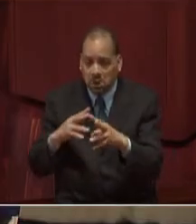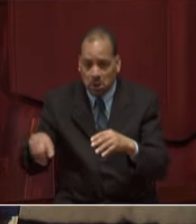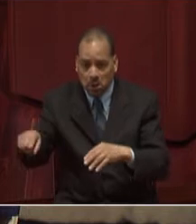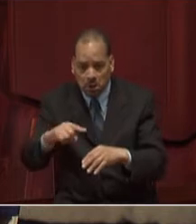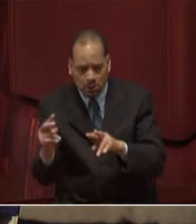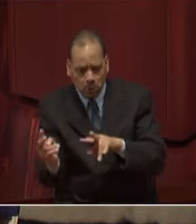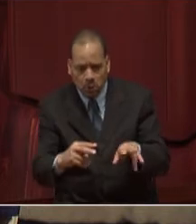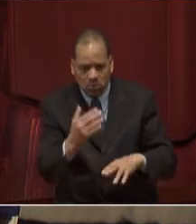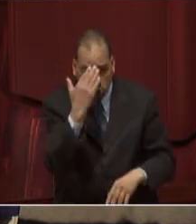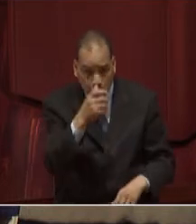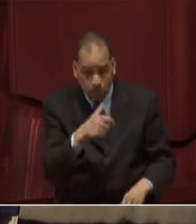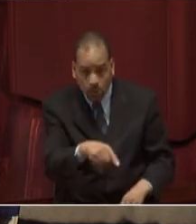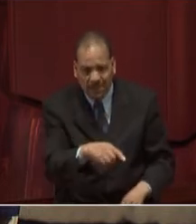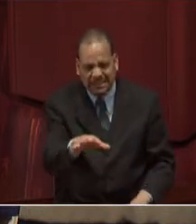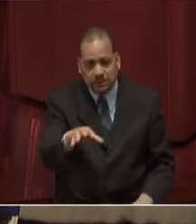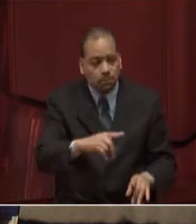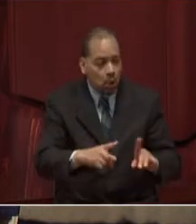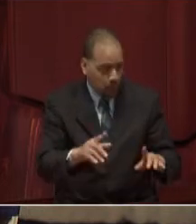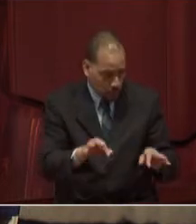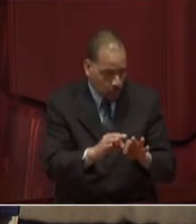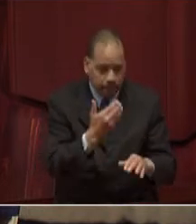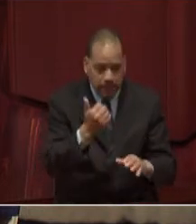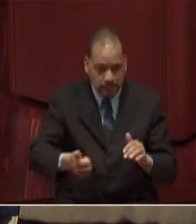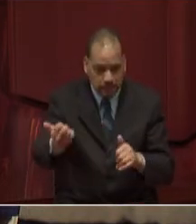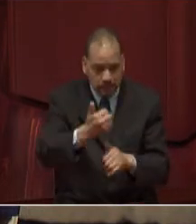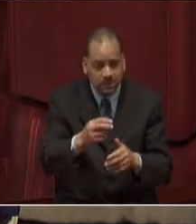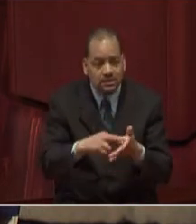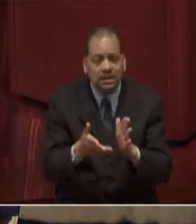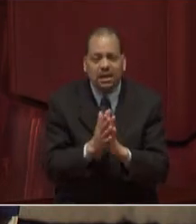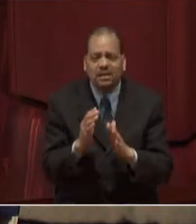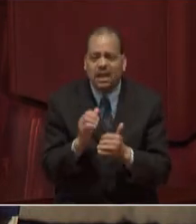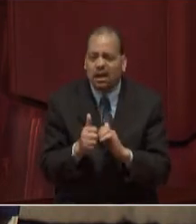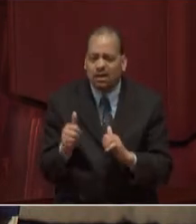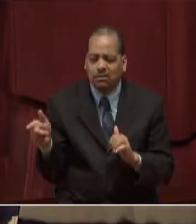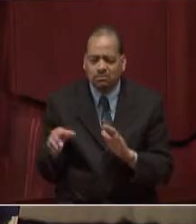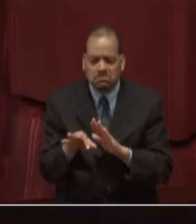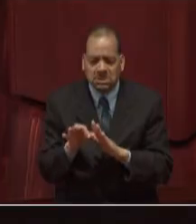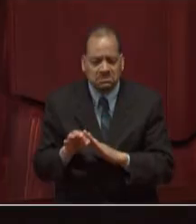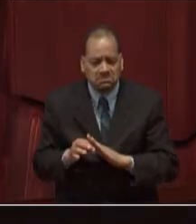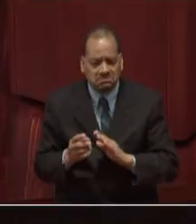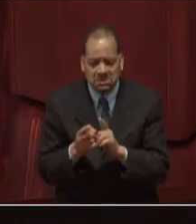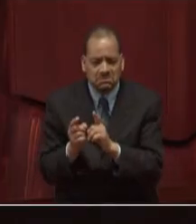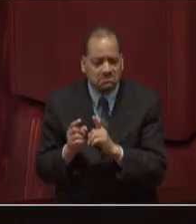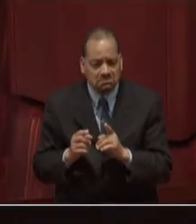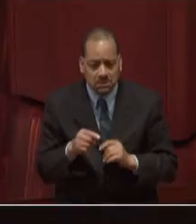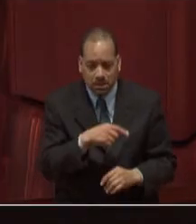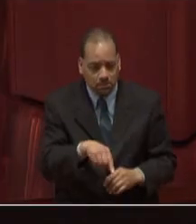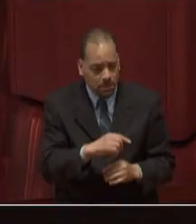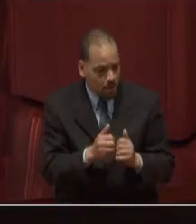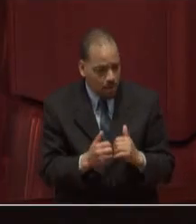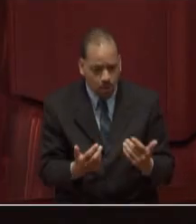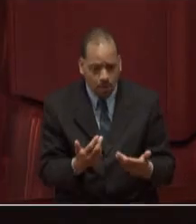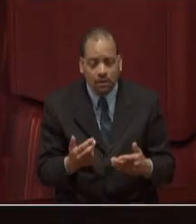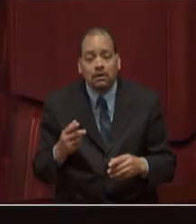fields. I want to ask each of you how you found your way or how they found their way to you. But, John, jump in to comment. Well, I just, while we're talking